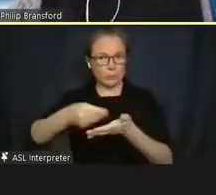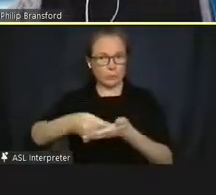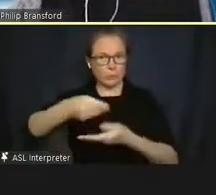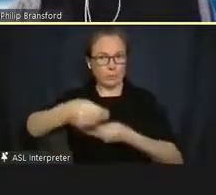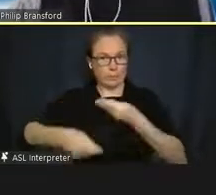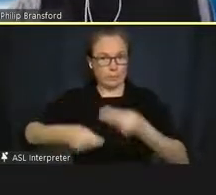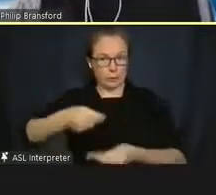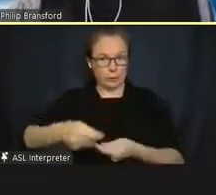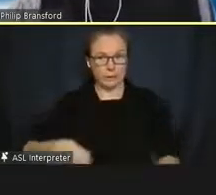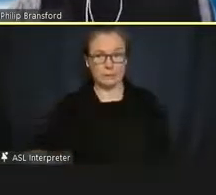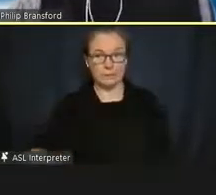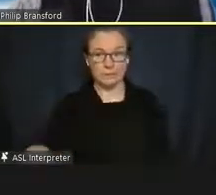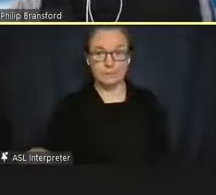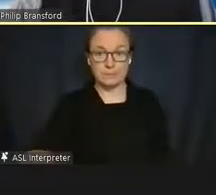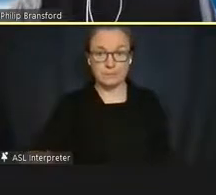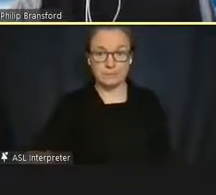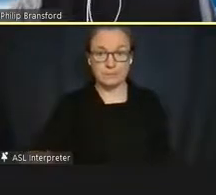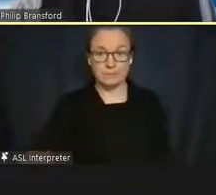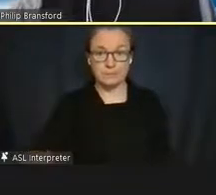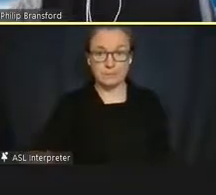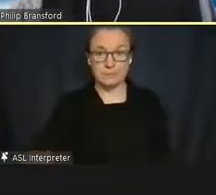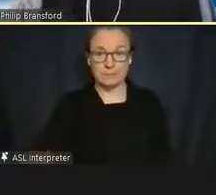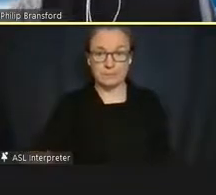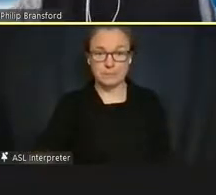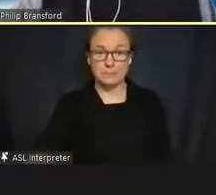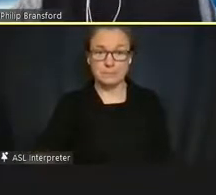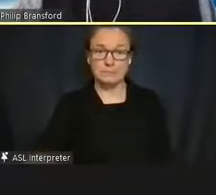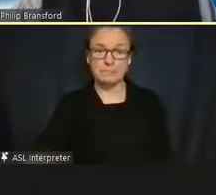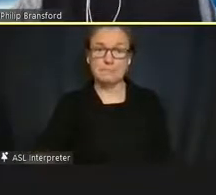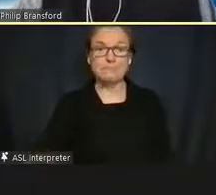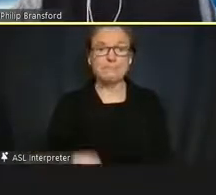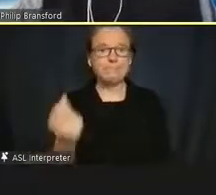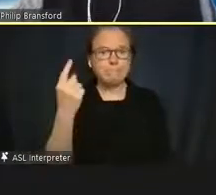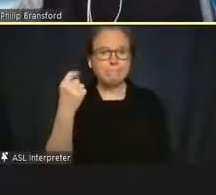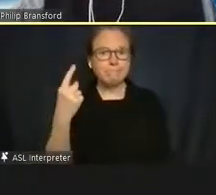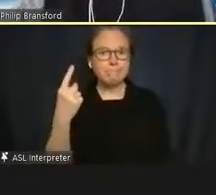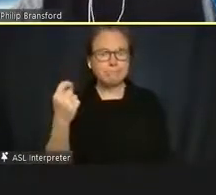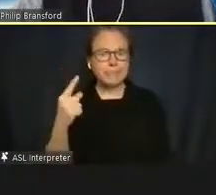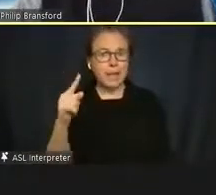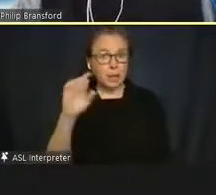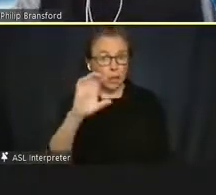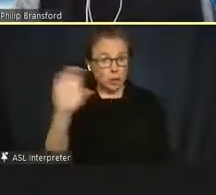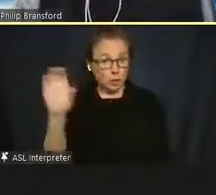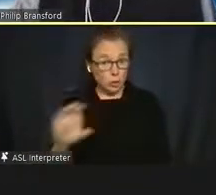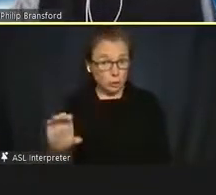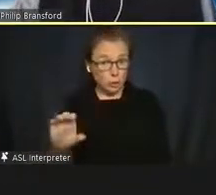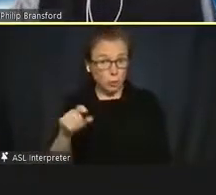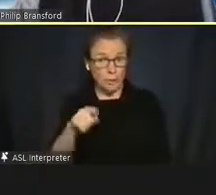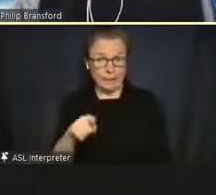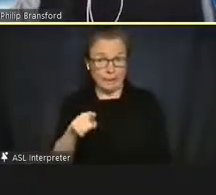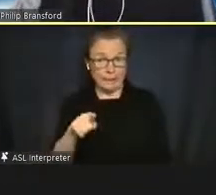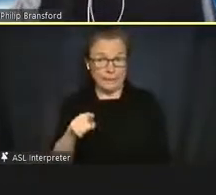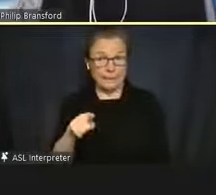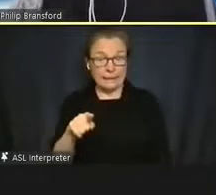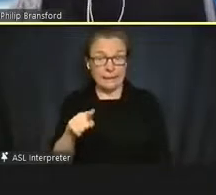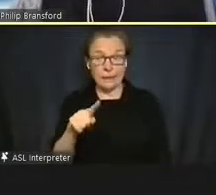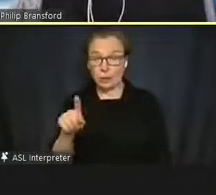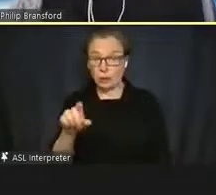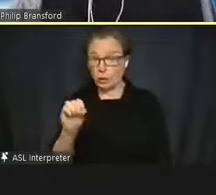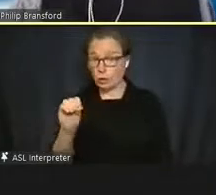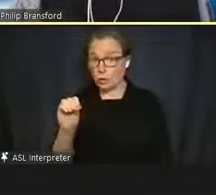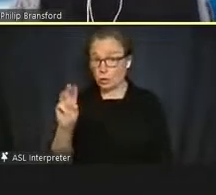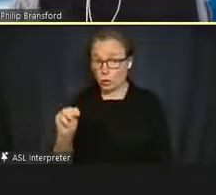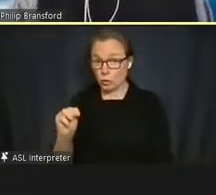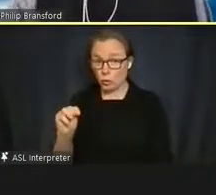about a feature in Zoom in the upper right corner where you can pick